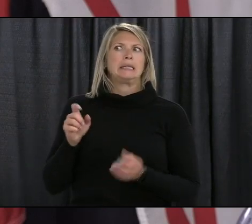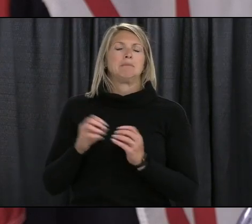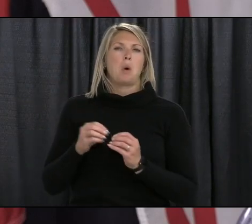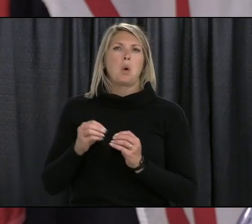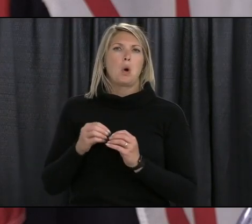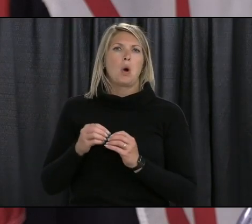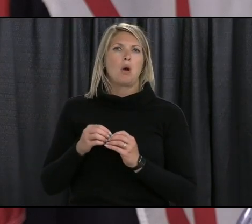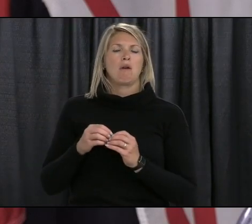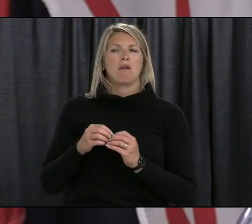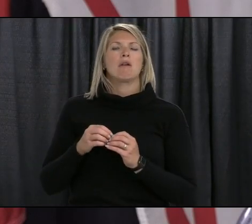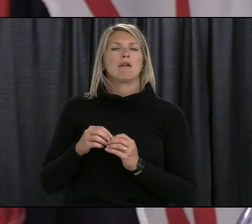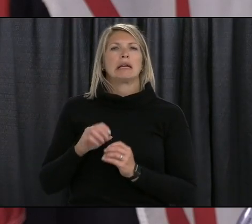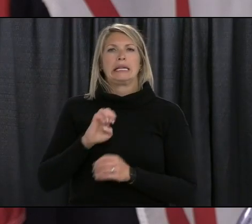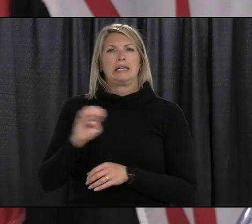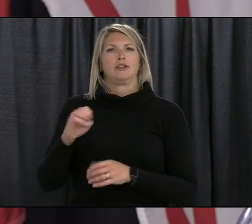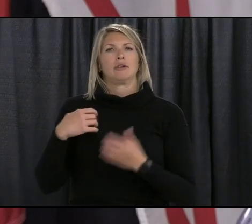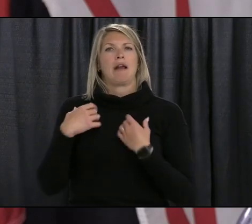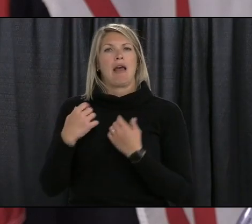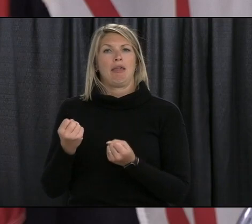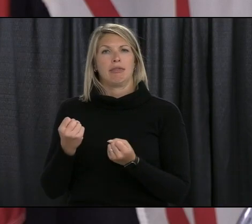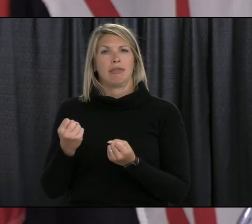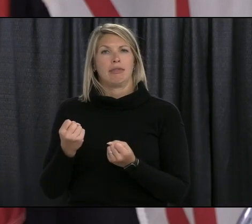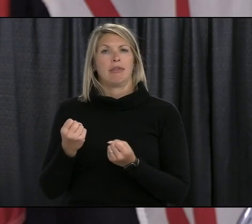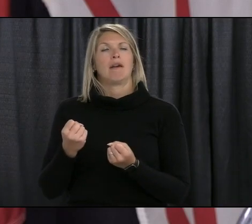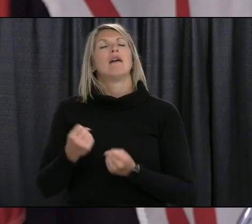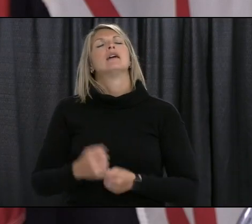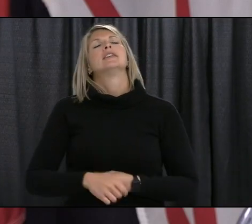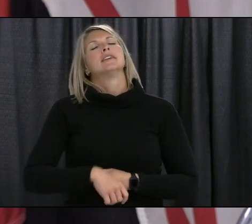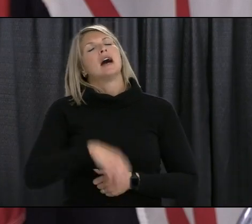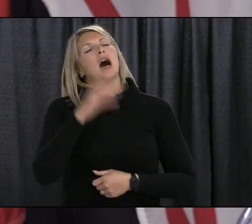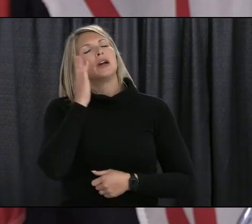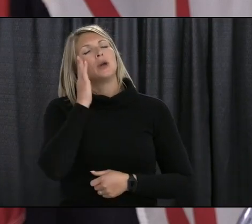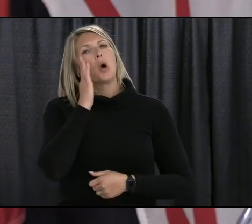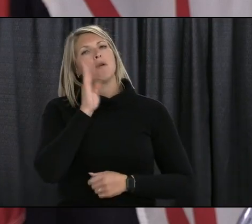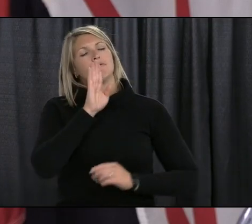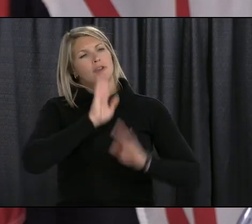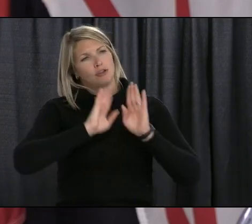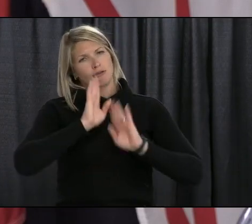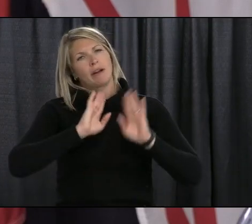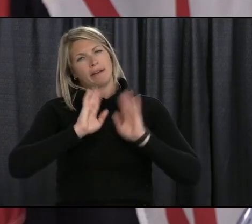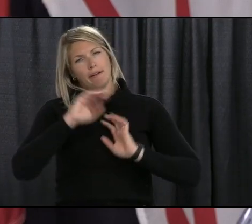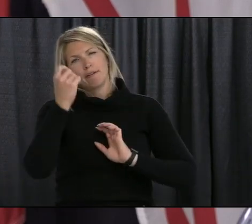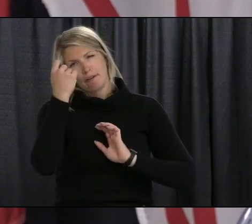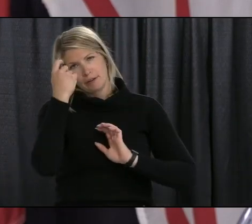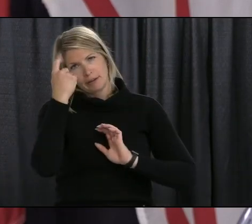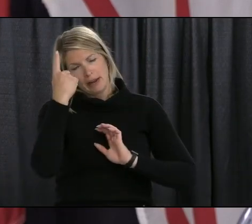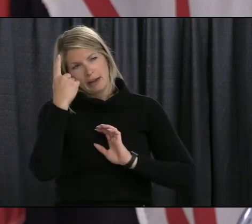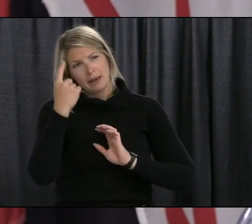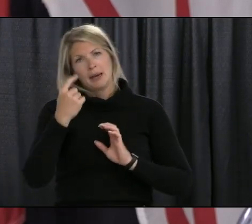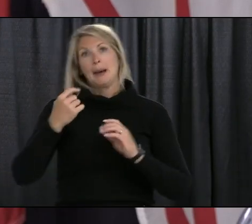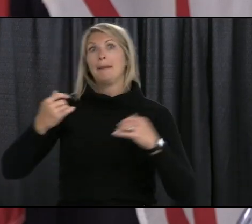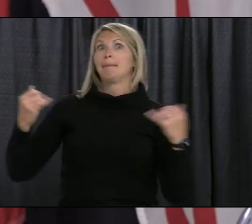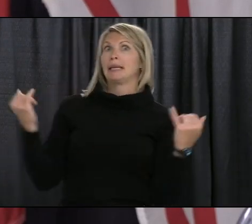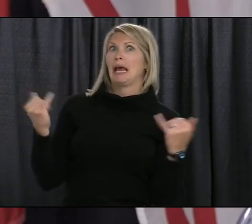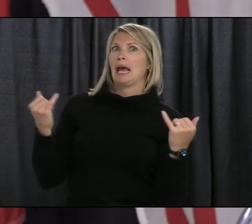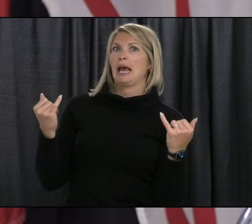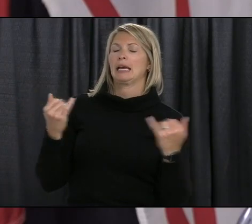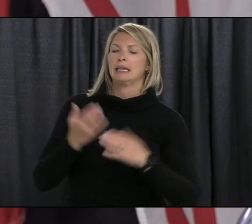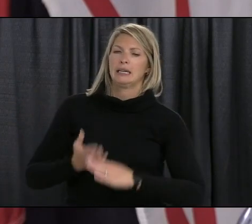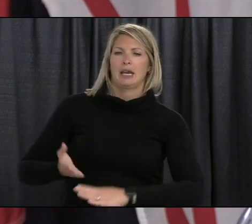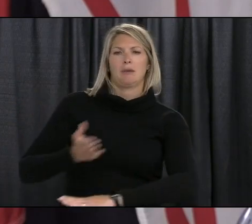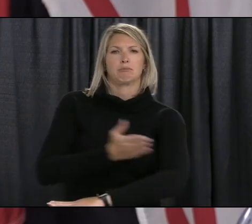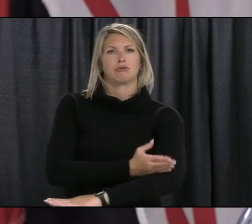Health. I appreciate the frustration, Peter, but the situation today is significantly